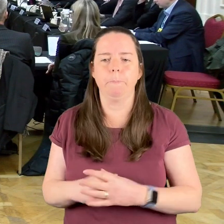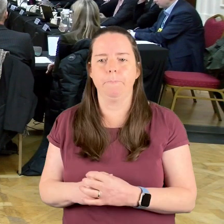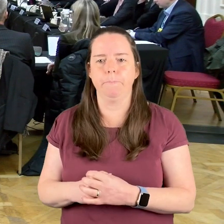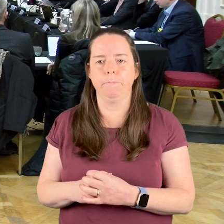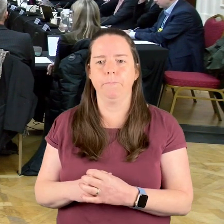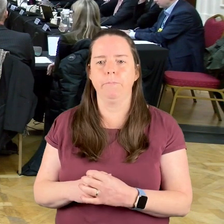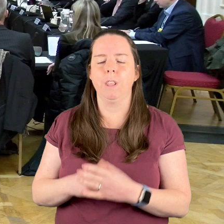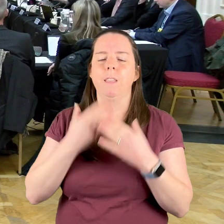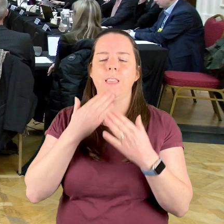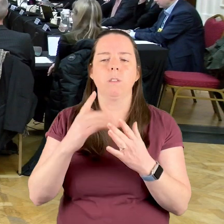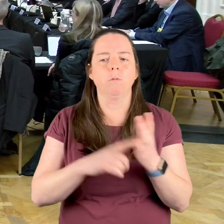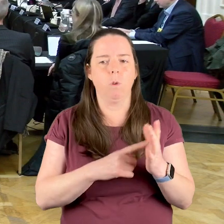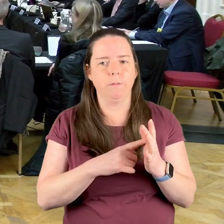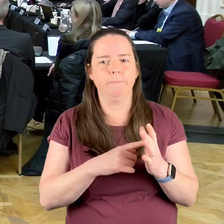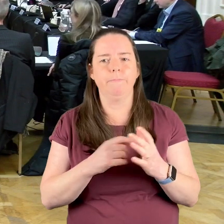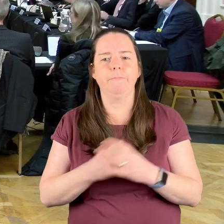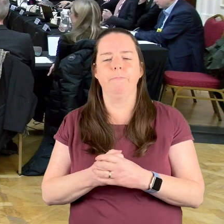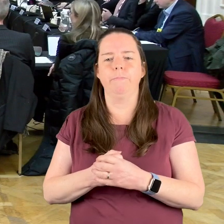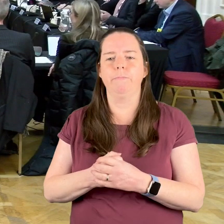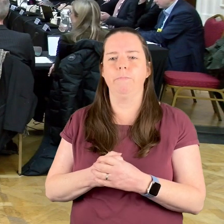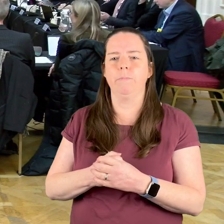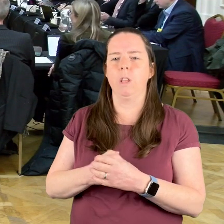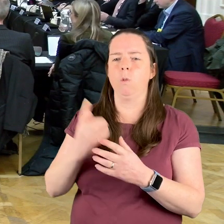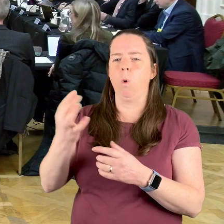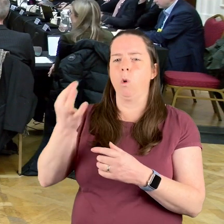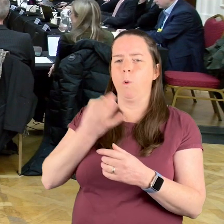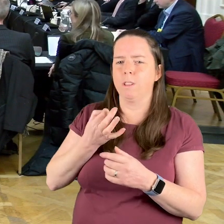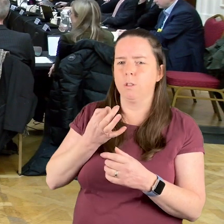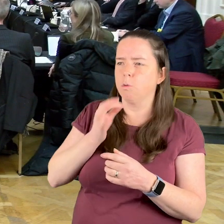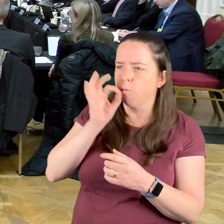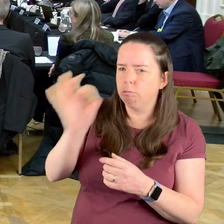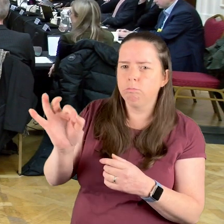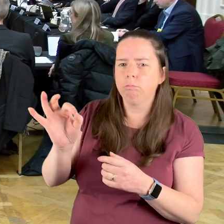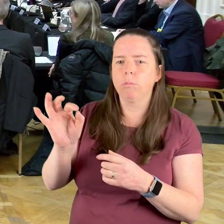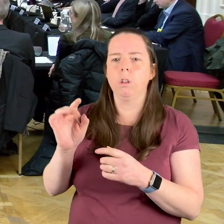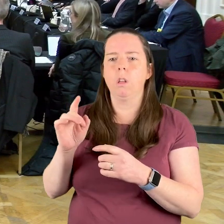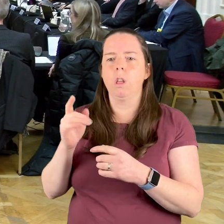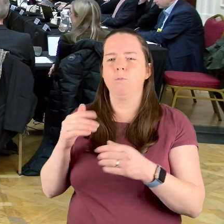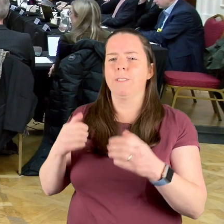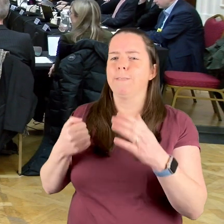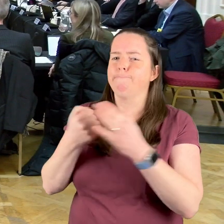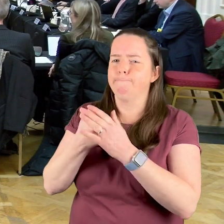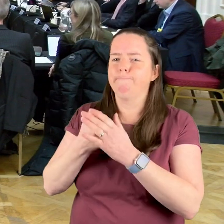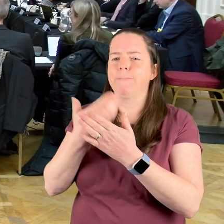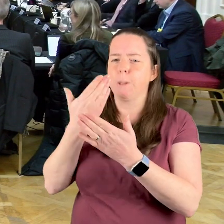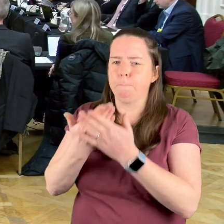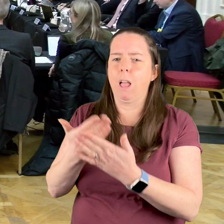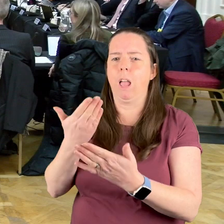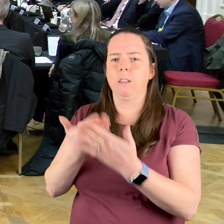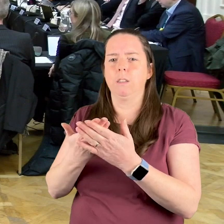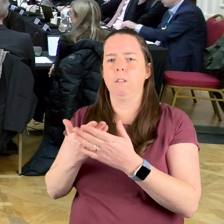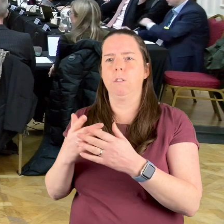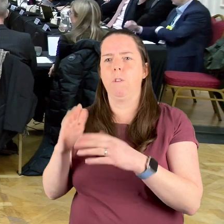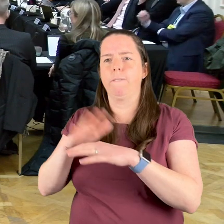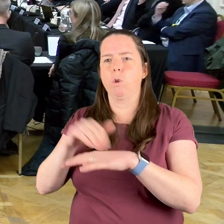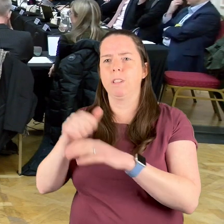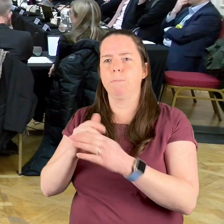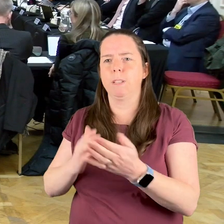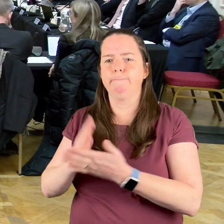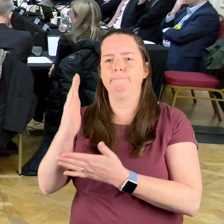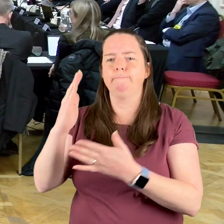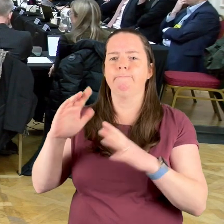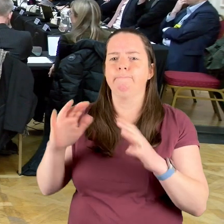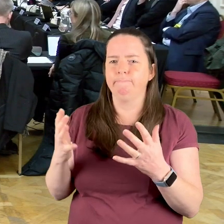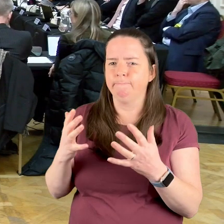John? Just one question for me is how much, there was significant demand over the Christmas period. How much of that demand